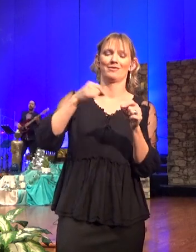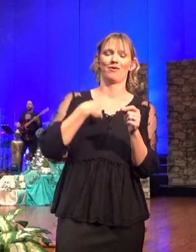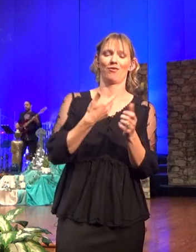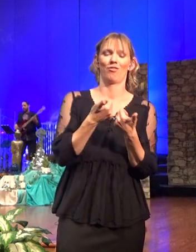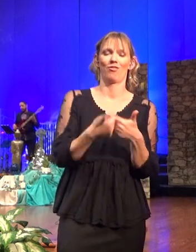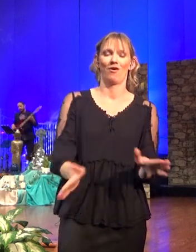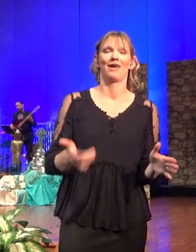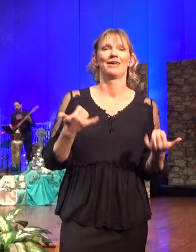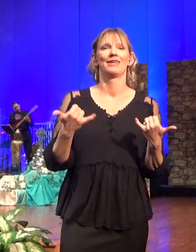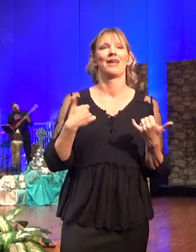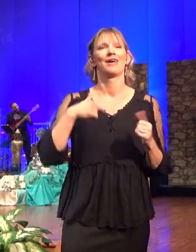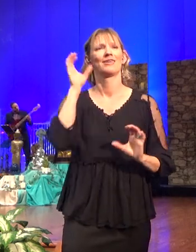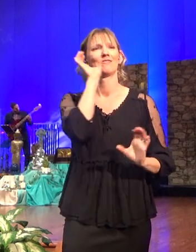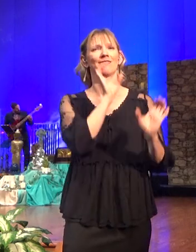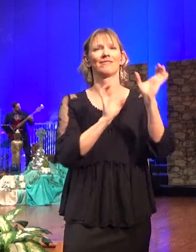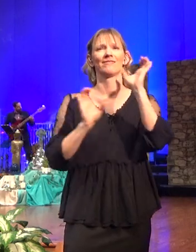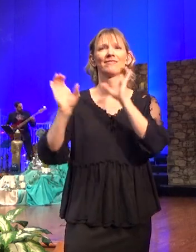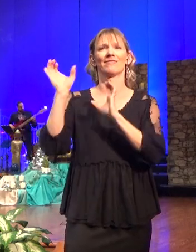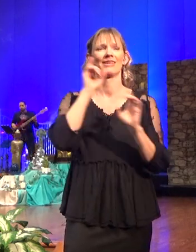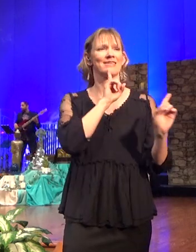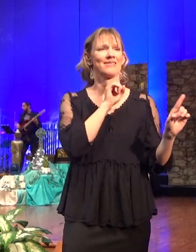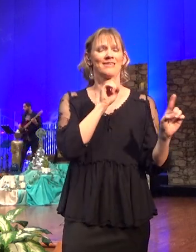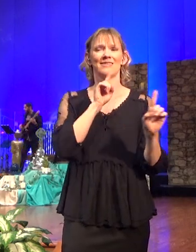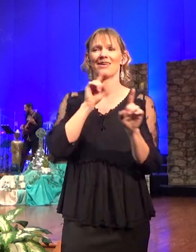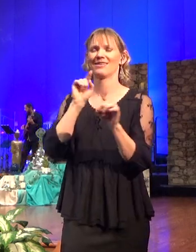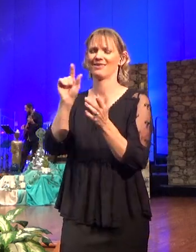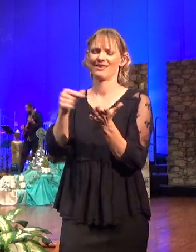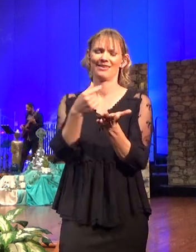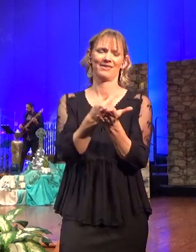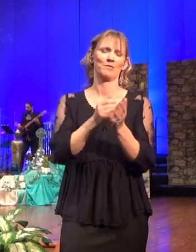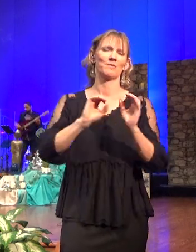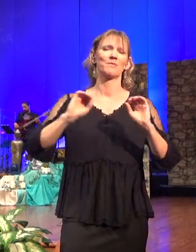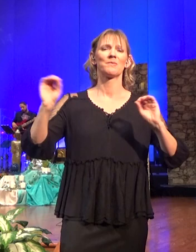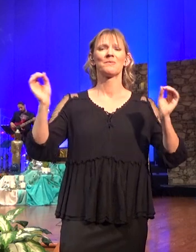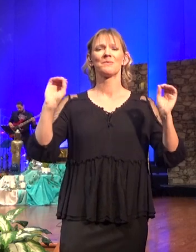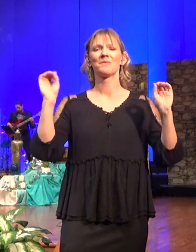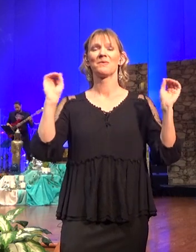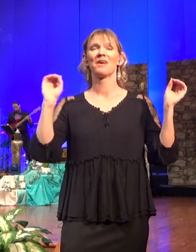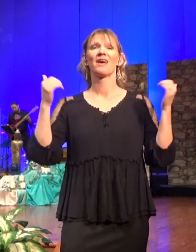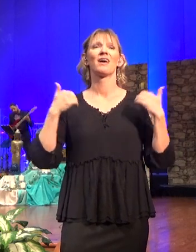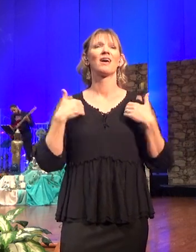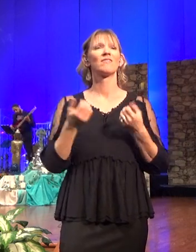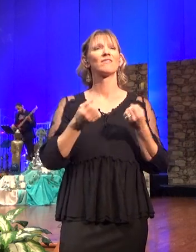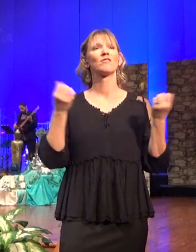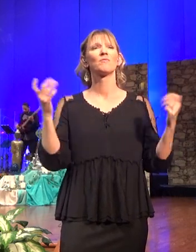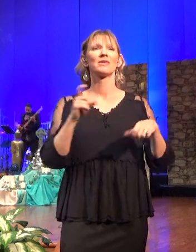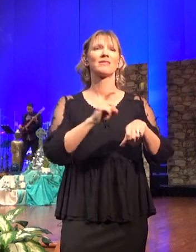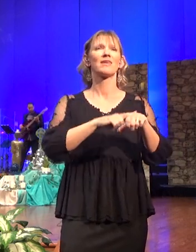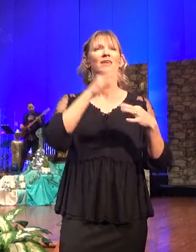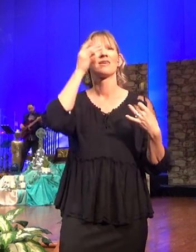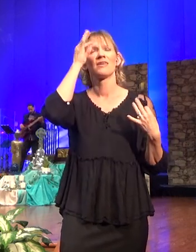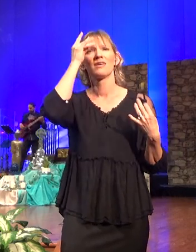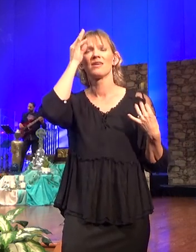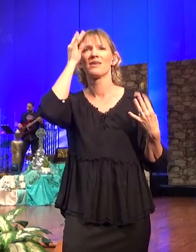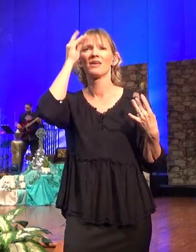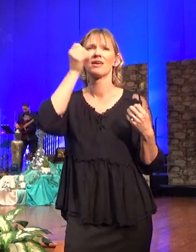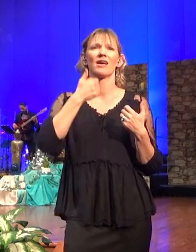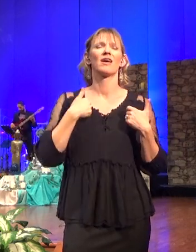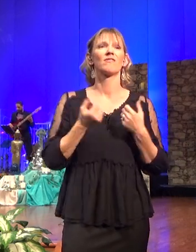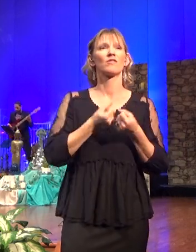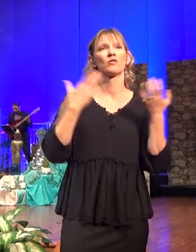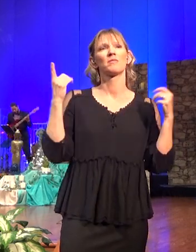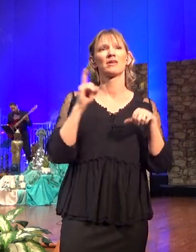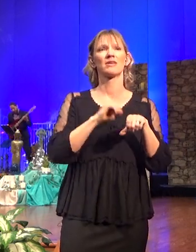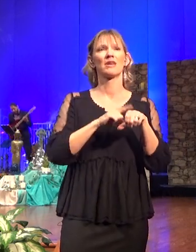answers, but with no guarantee. Too much time in my own mind, too much time moving